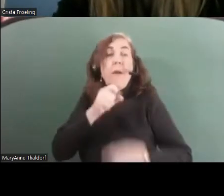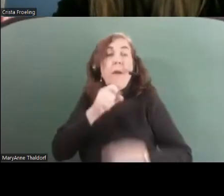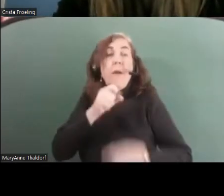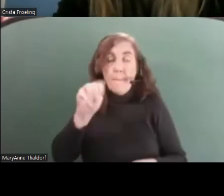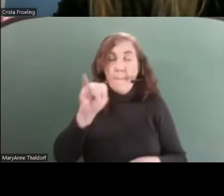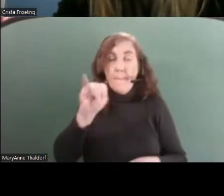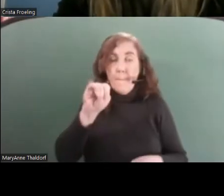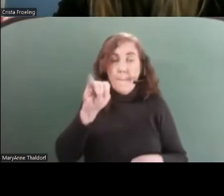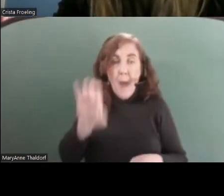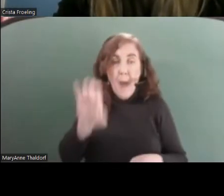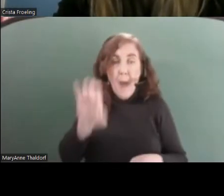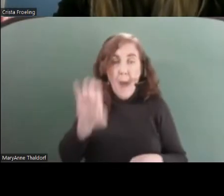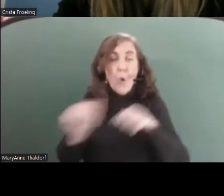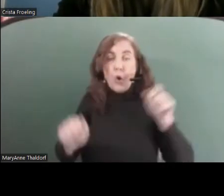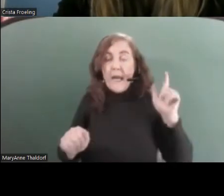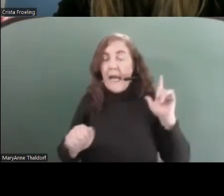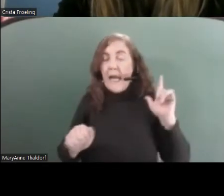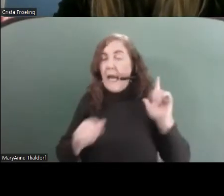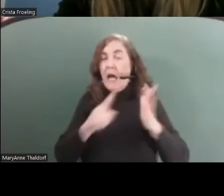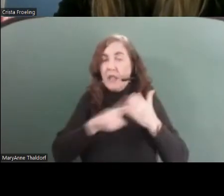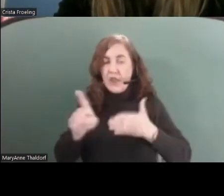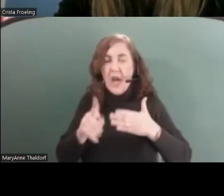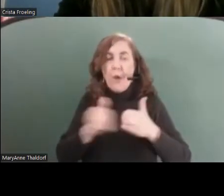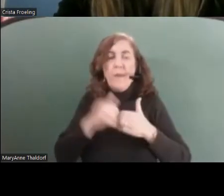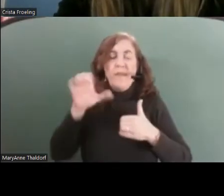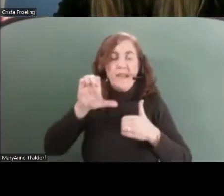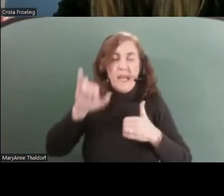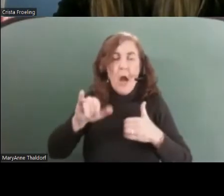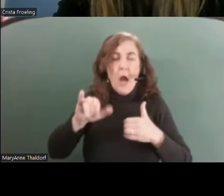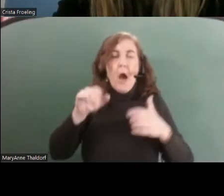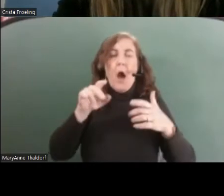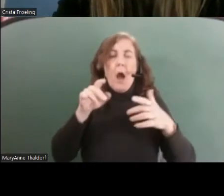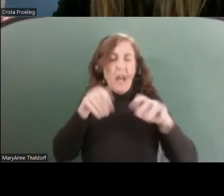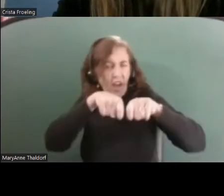Look for any cracks or frayed cords.